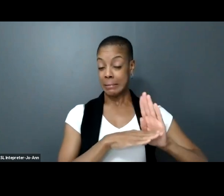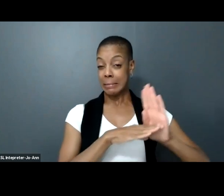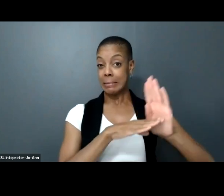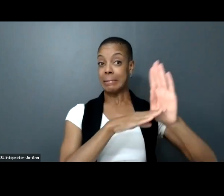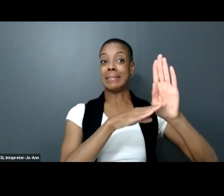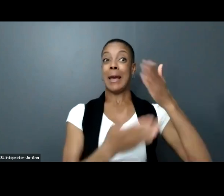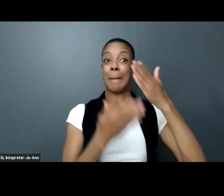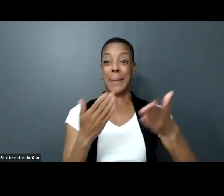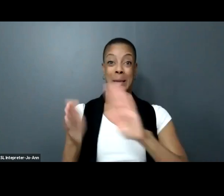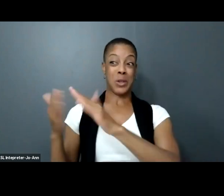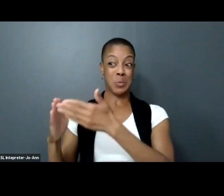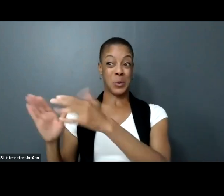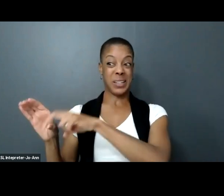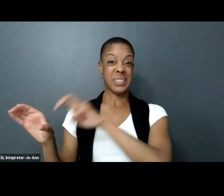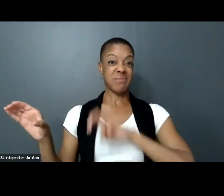community position at some point.